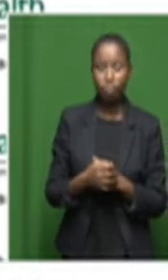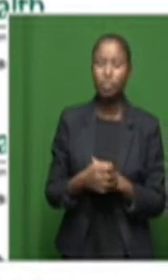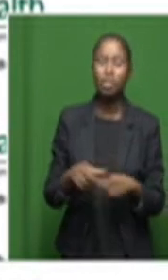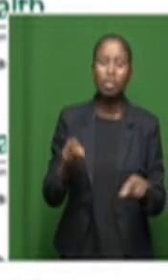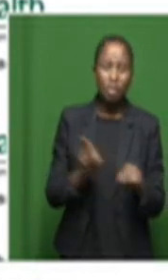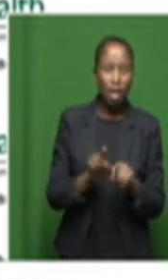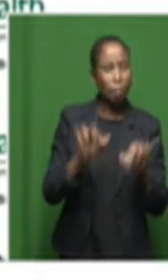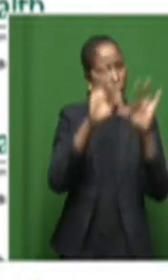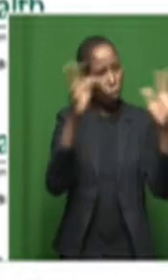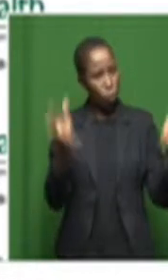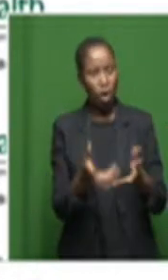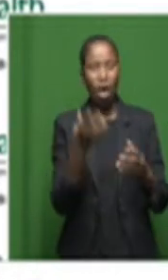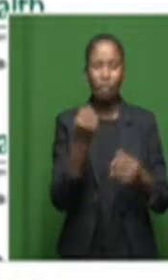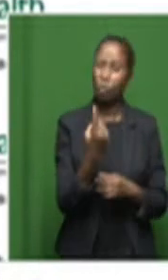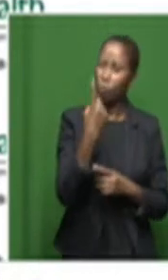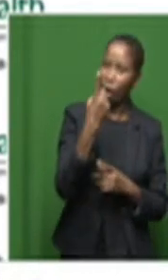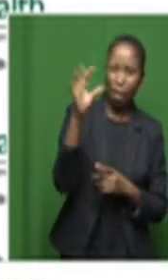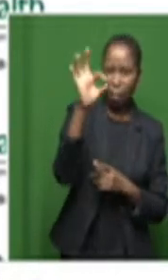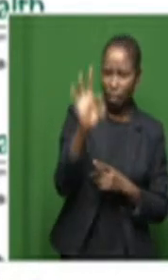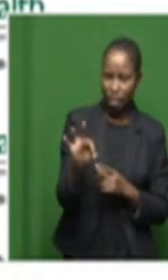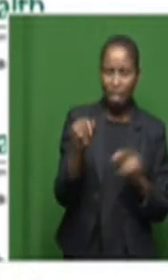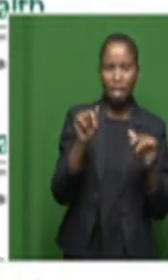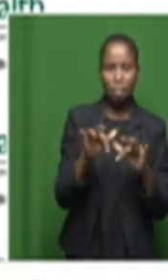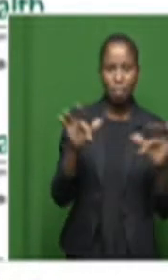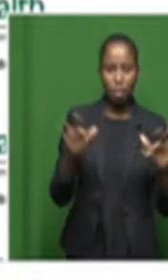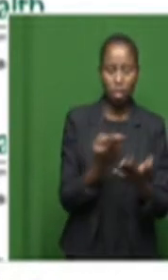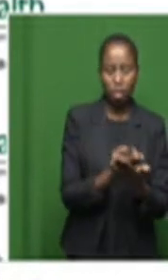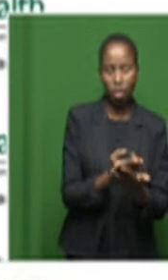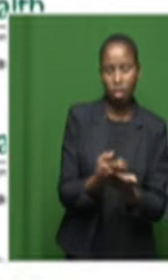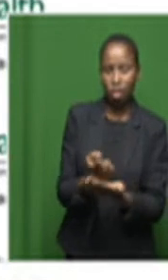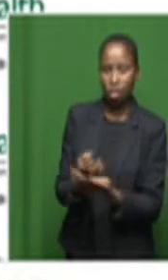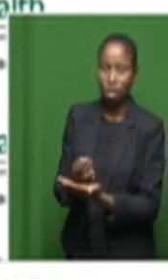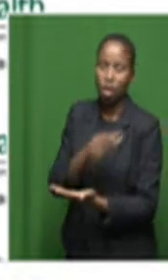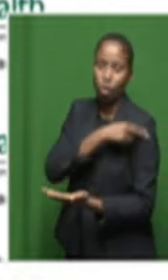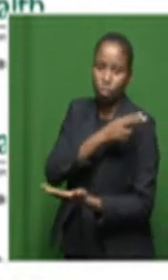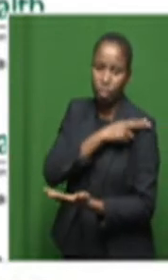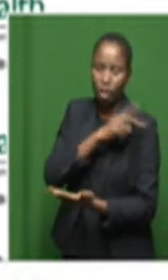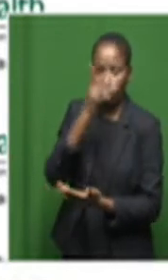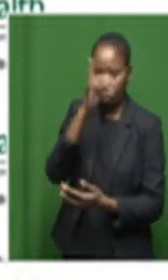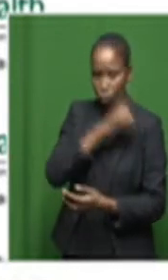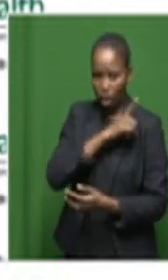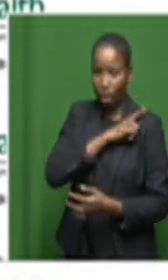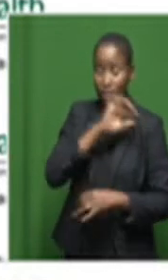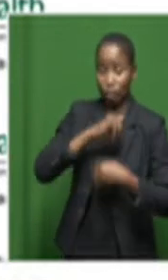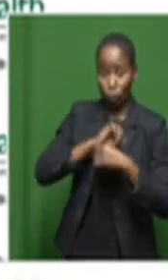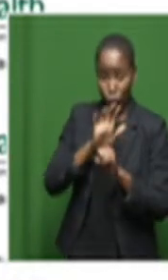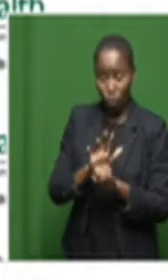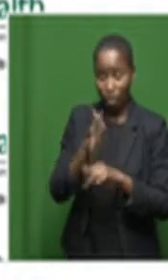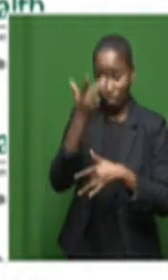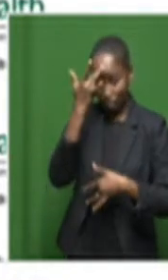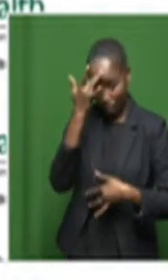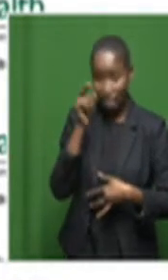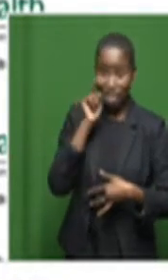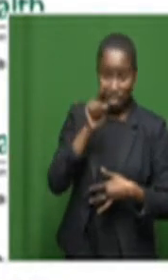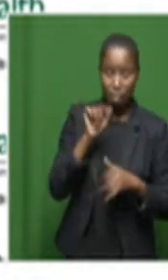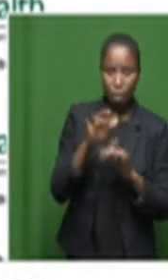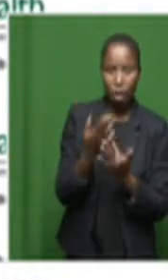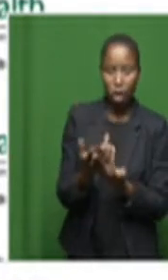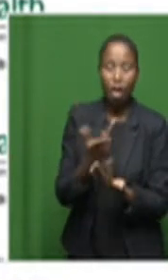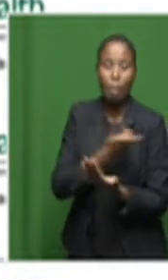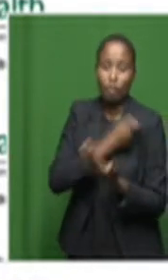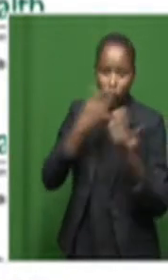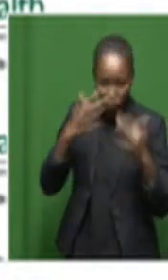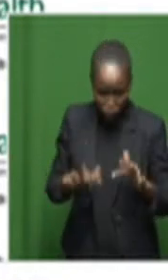that only 1% of people who are admitted to hospitals with COVID-19 are actually those who are vaccinated, whereas compared